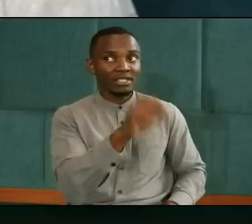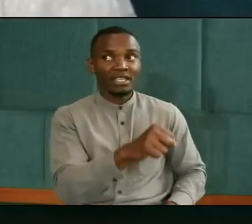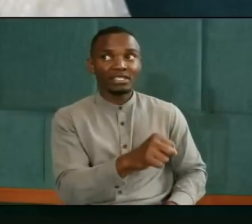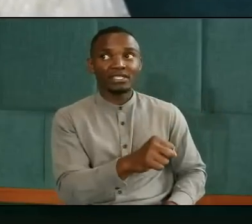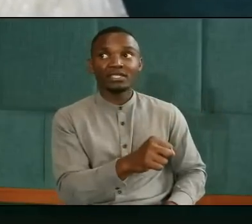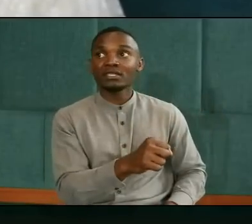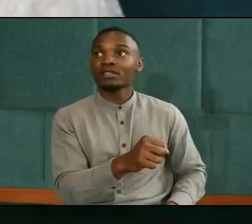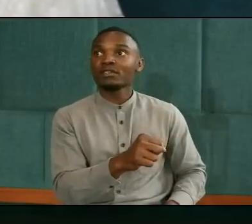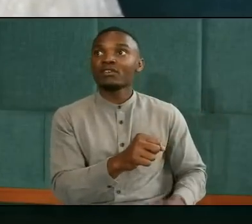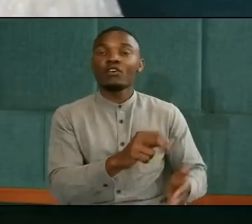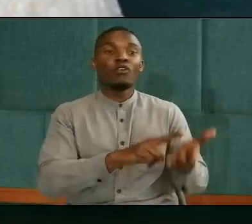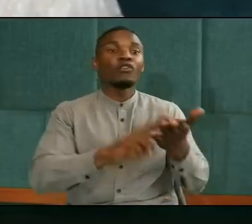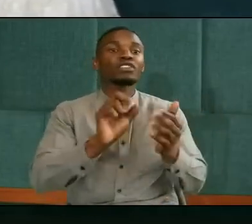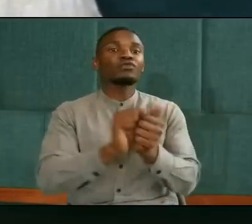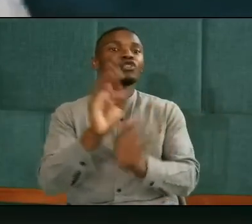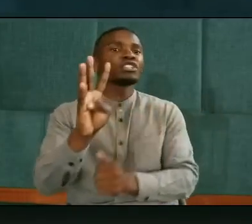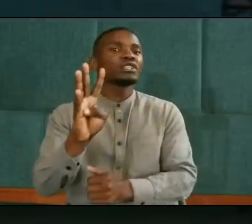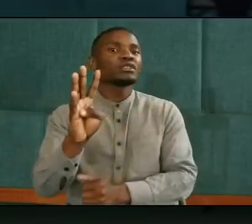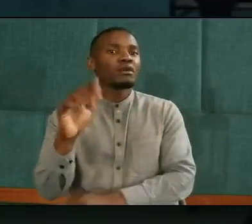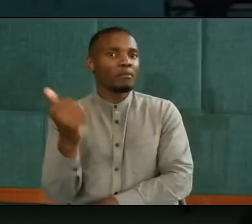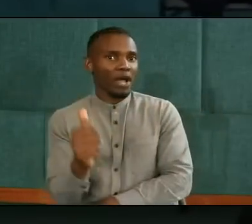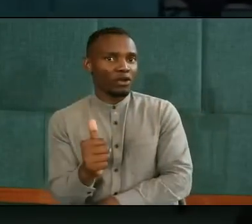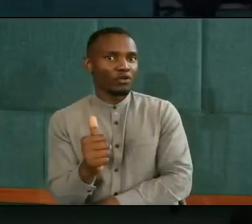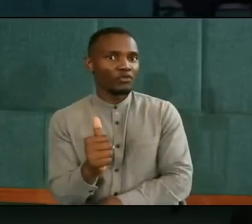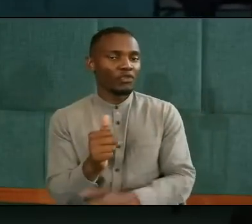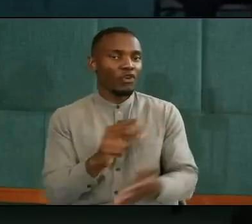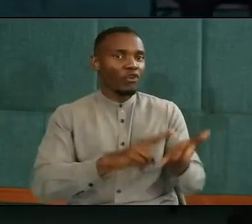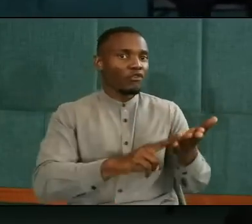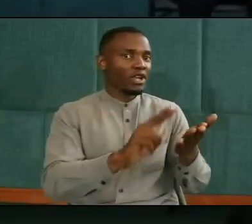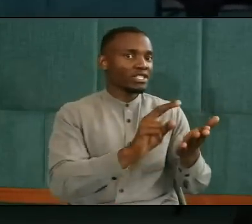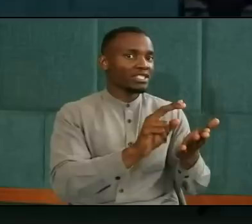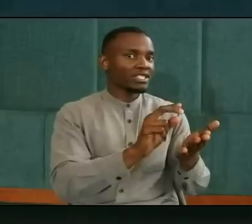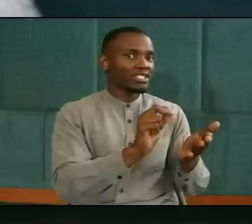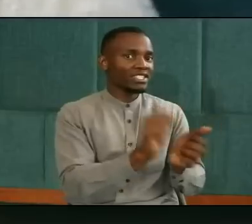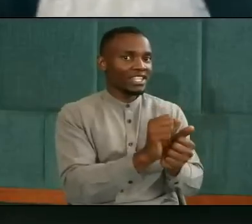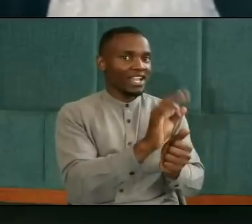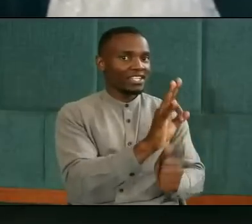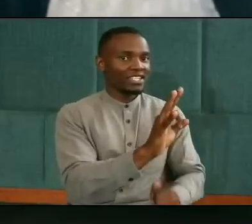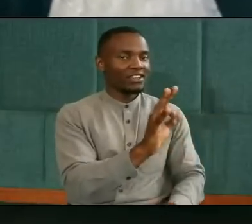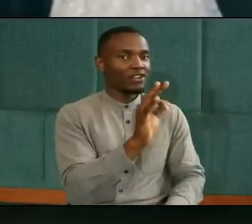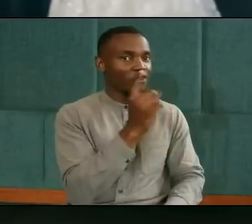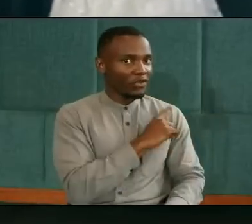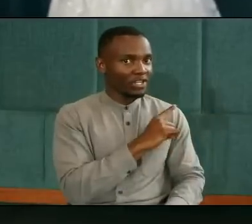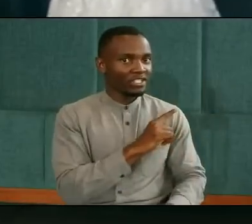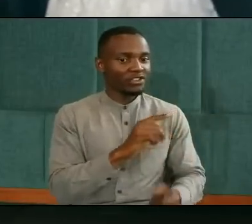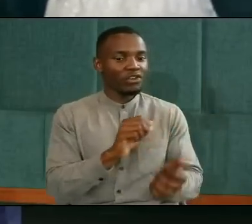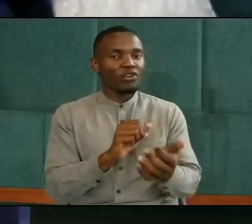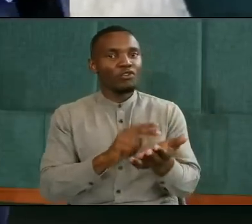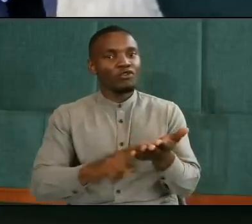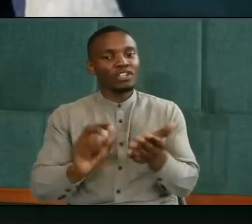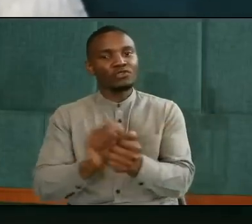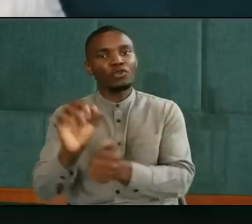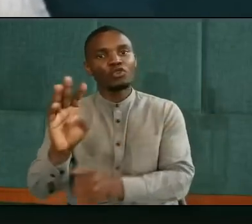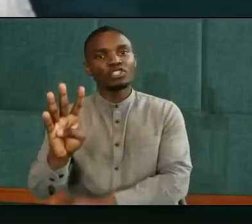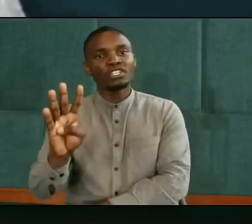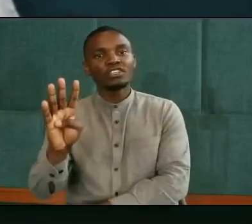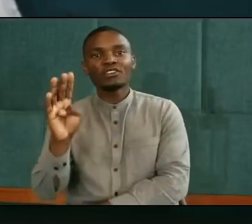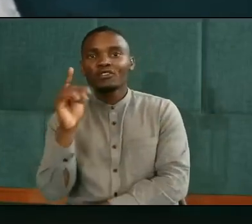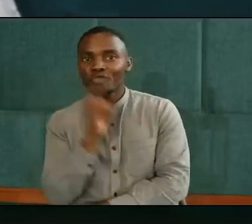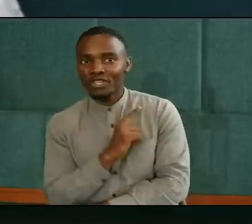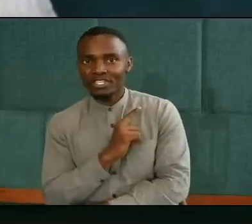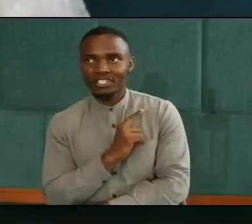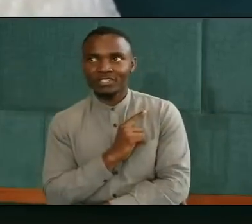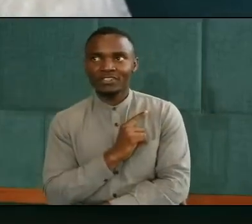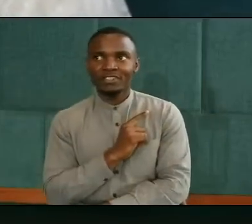been fulfilled? No. Let's back up. Verse 13, fulfilled. Verse 14, not yet. Verse 13,